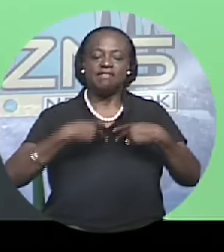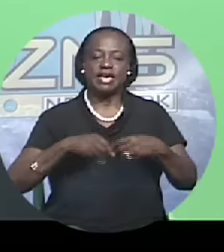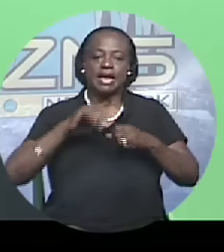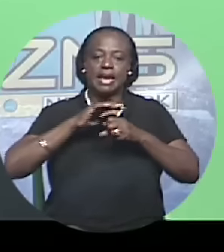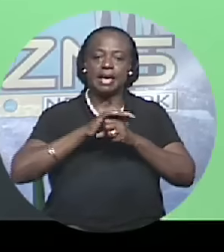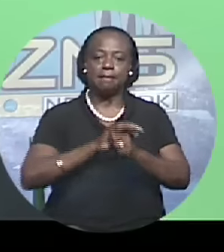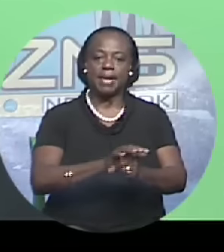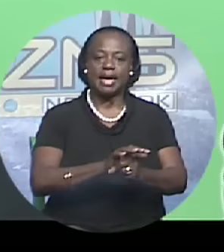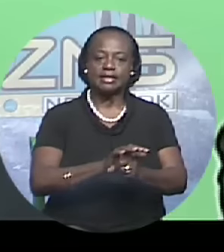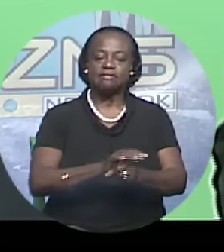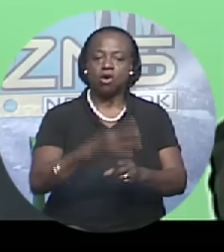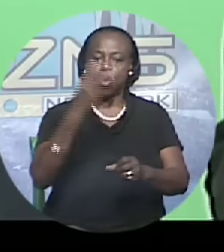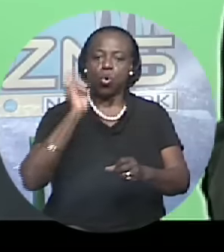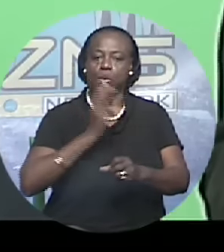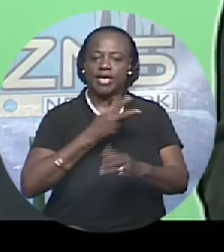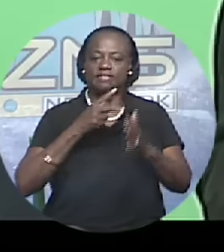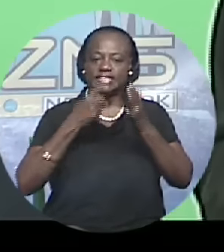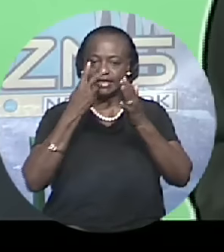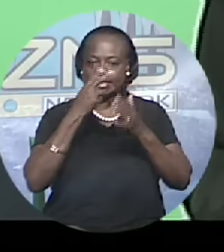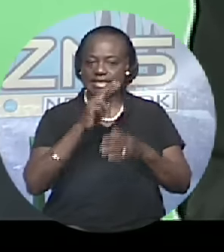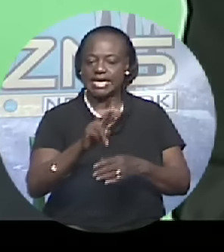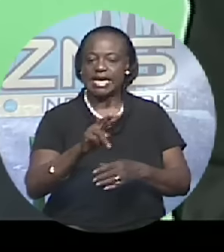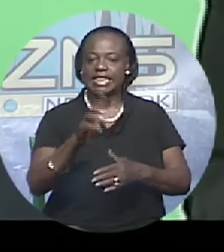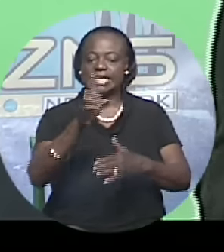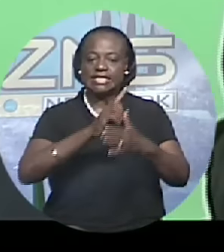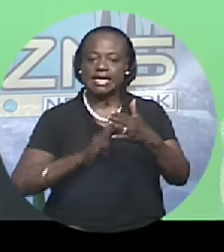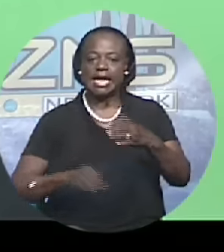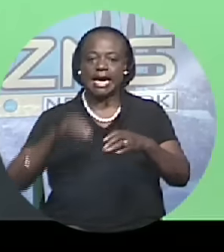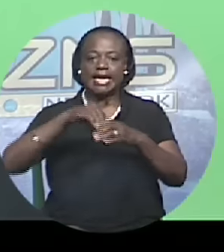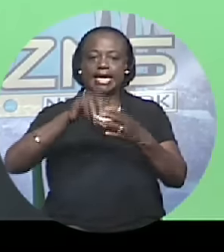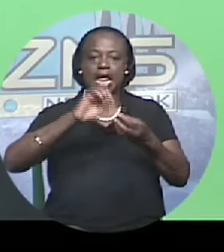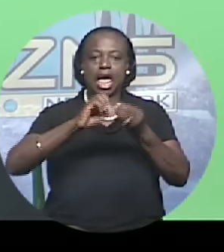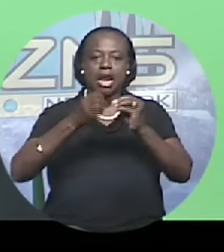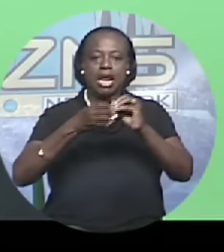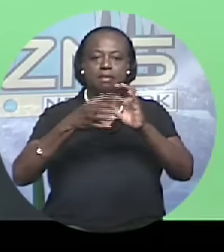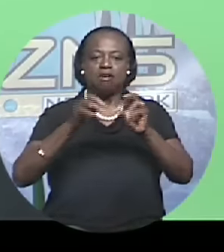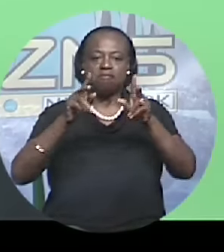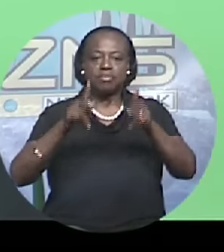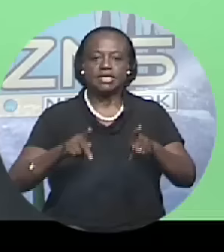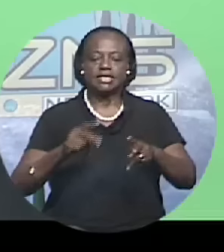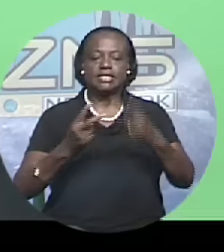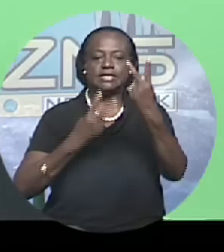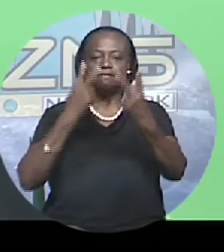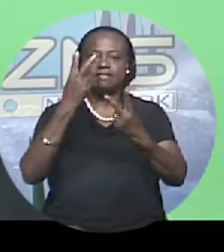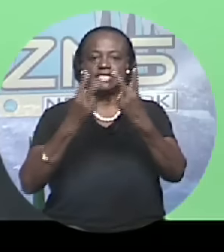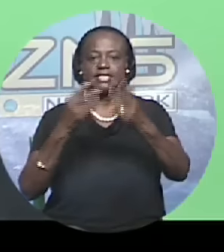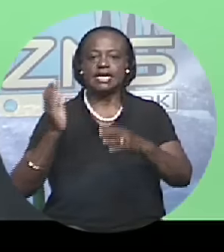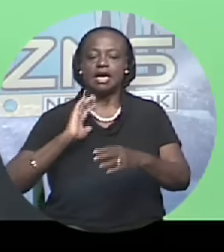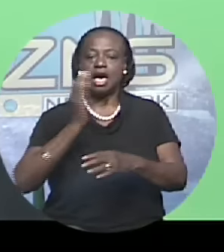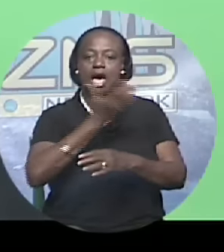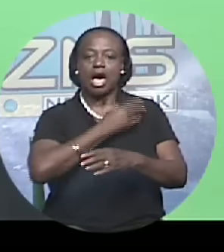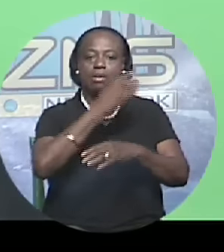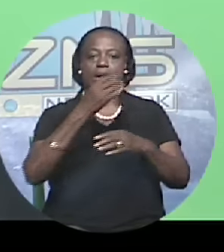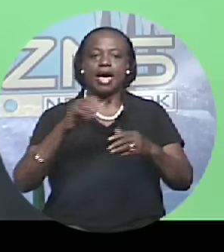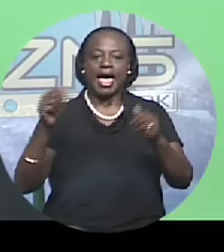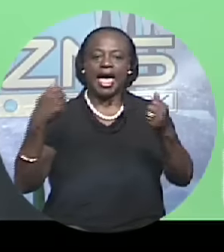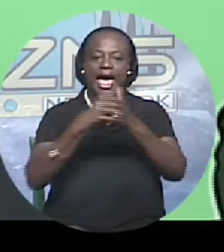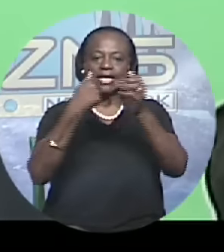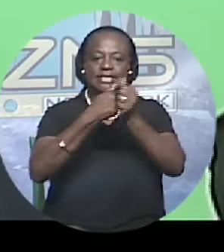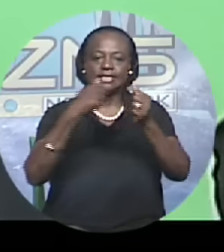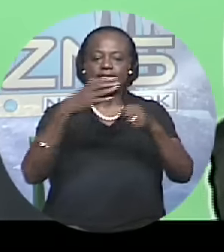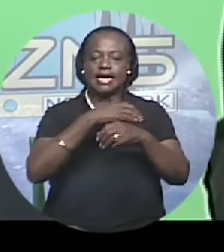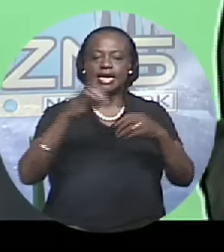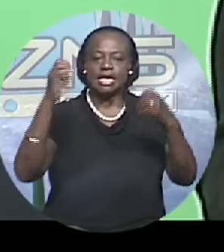are already seeing a noticeable decline in the number of persons visiting our accident and emergency department